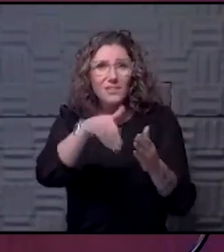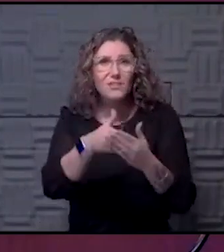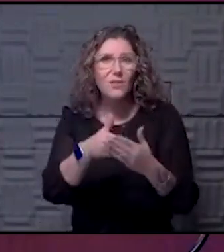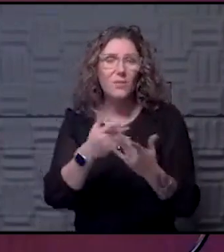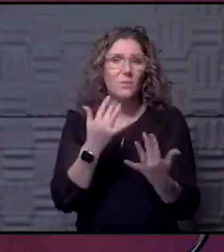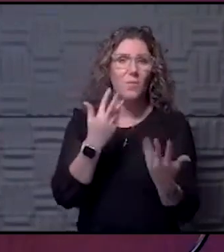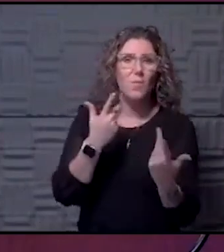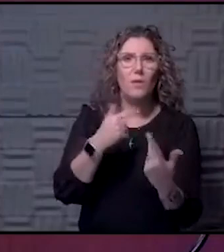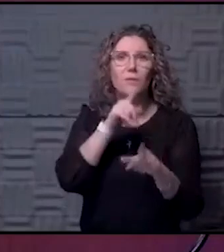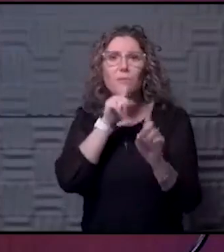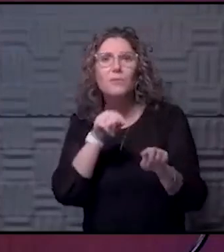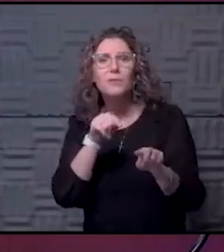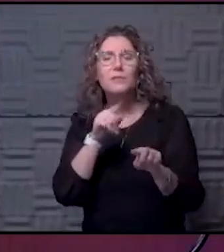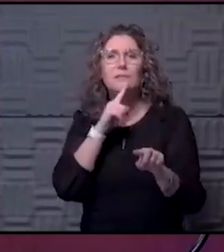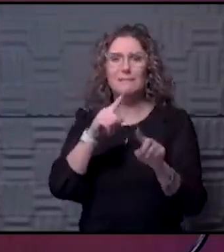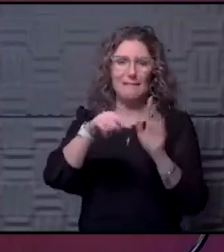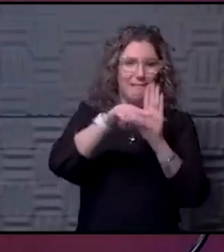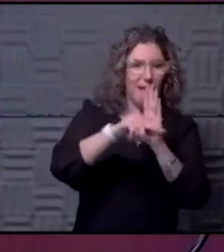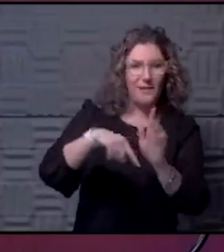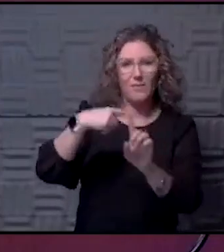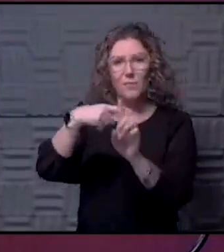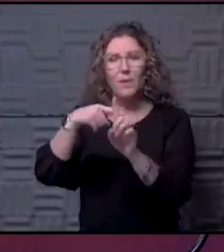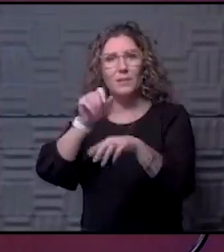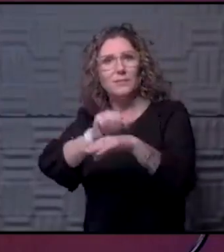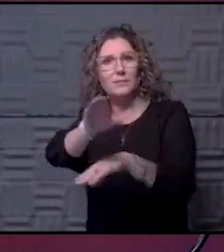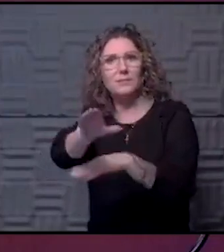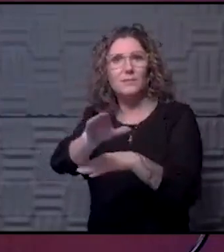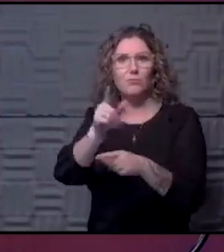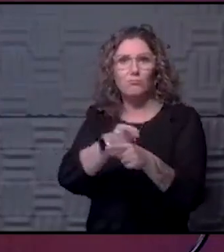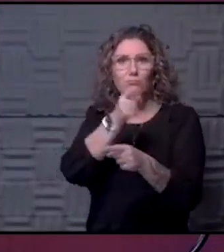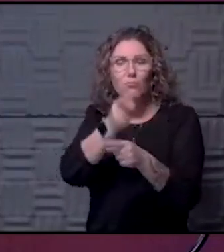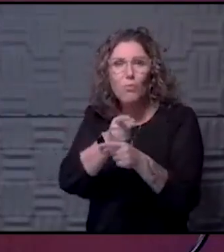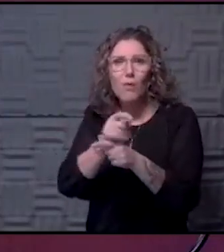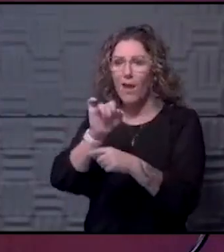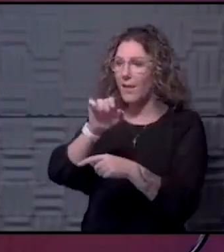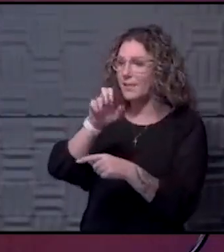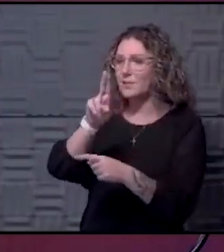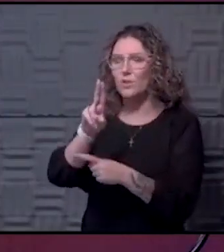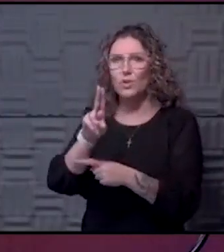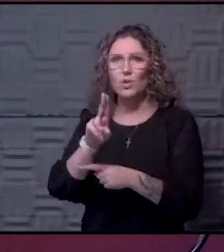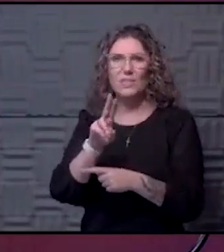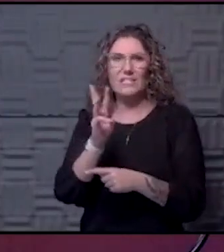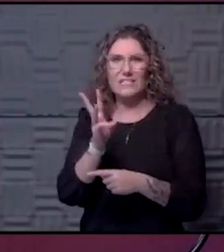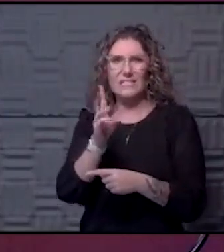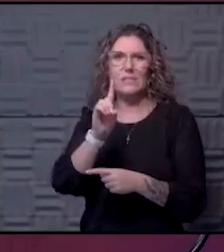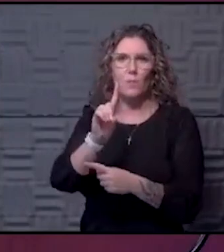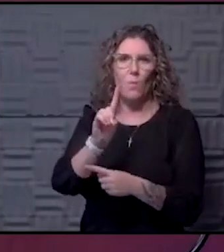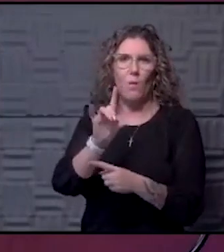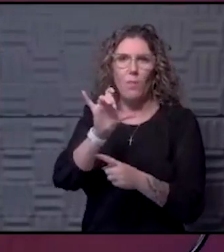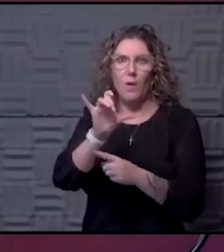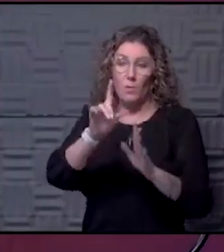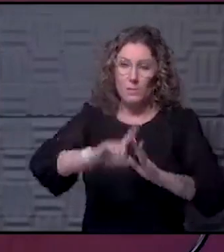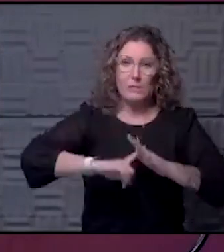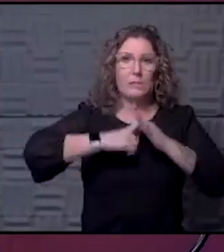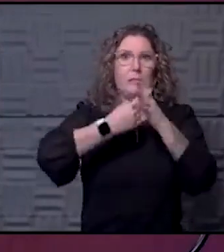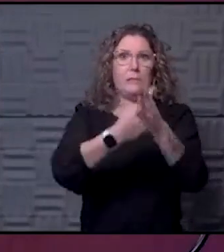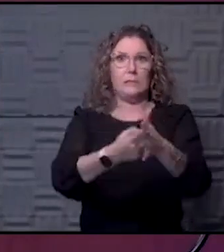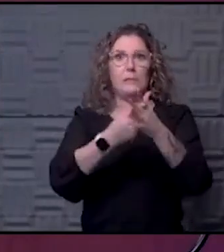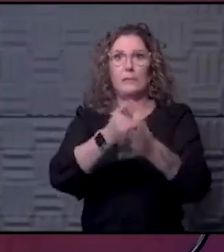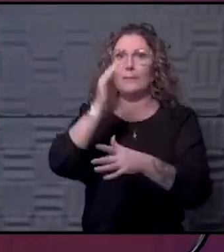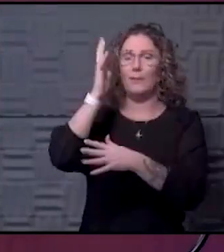as we found out negative, positive, then we would send them to the appropriate ICU, with 61 being like our very initial COVID